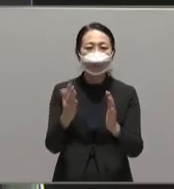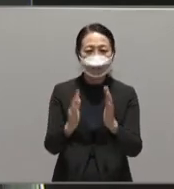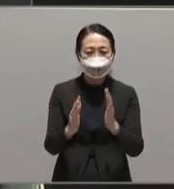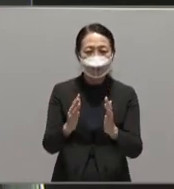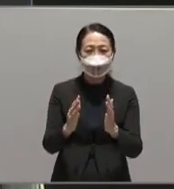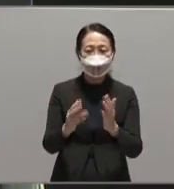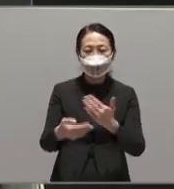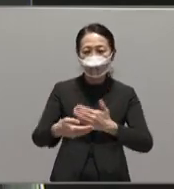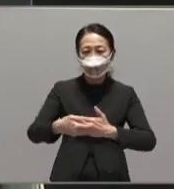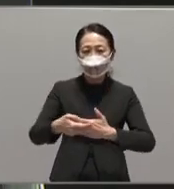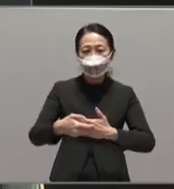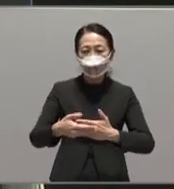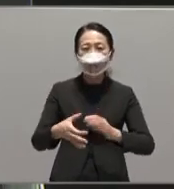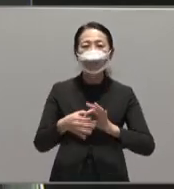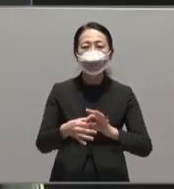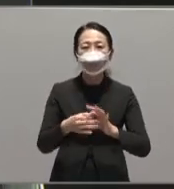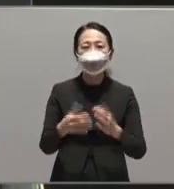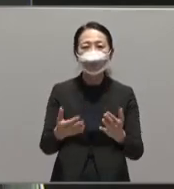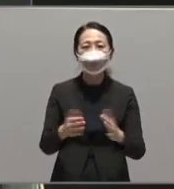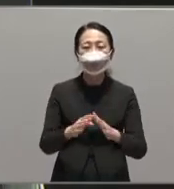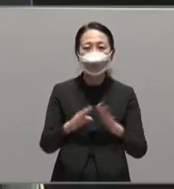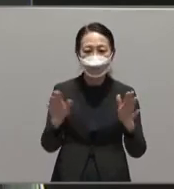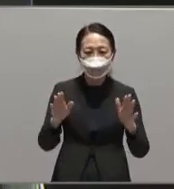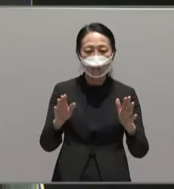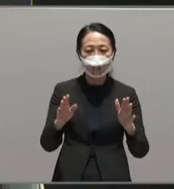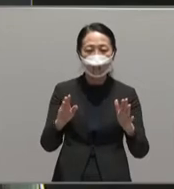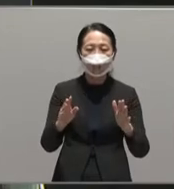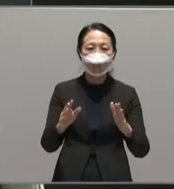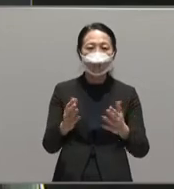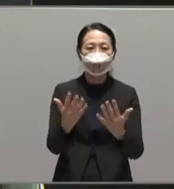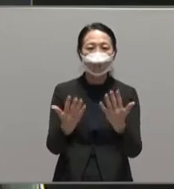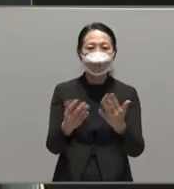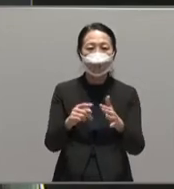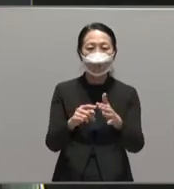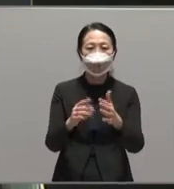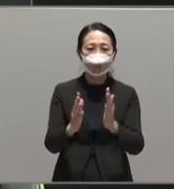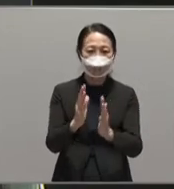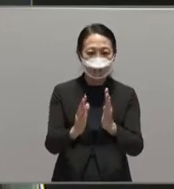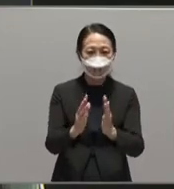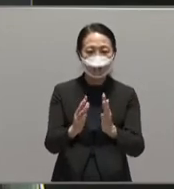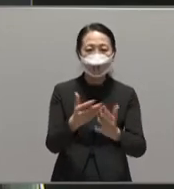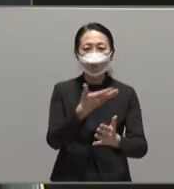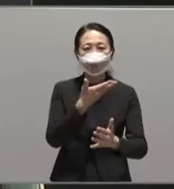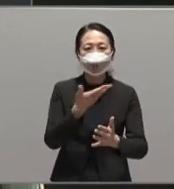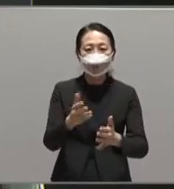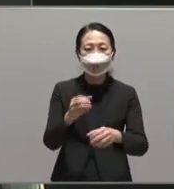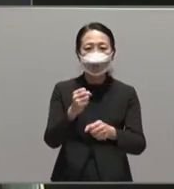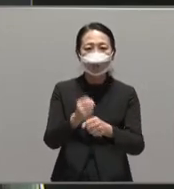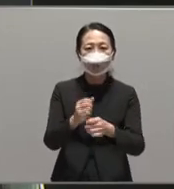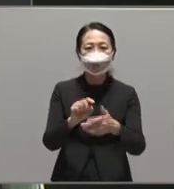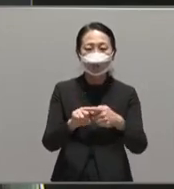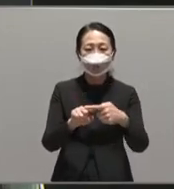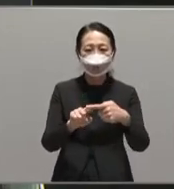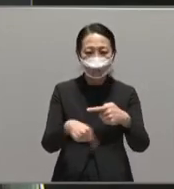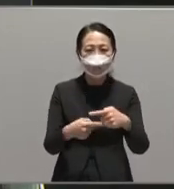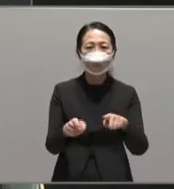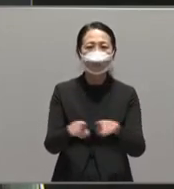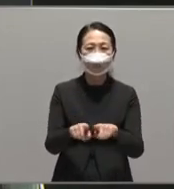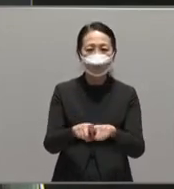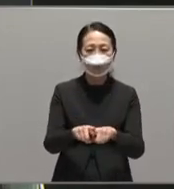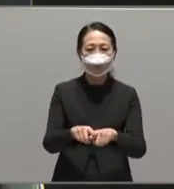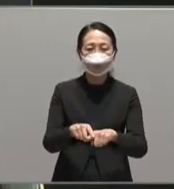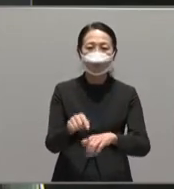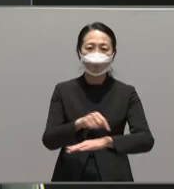returned to Japan, and he established the Forest Therapy Research Group, and he